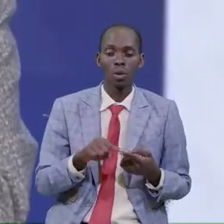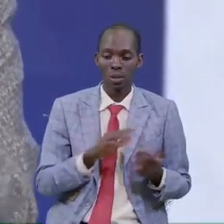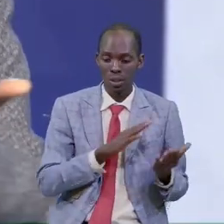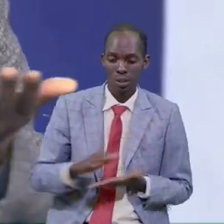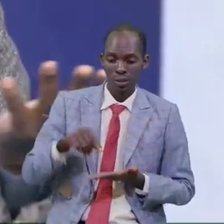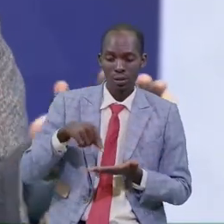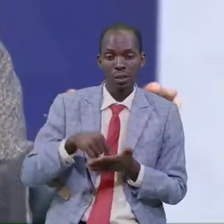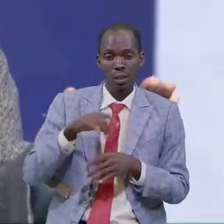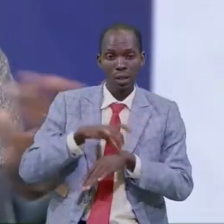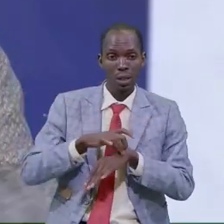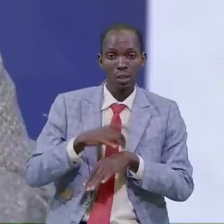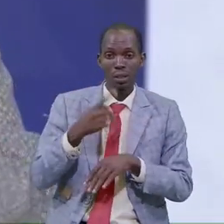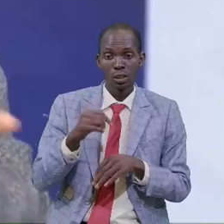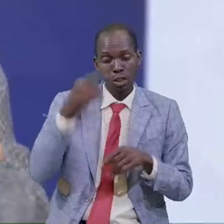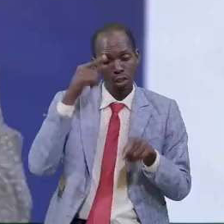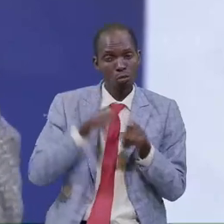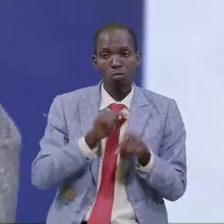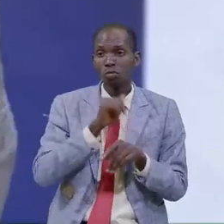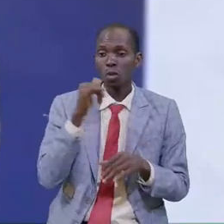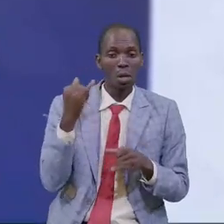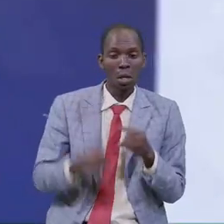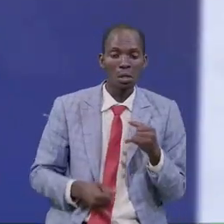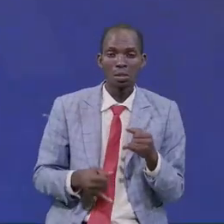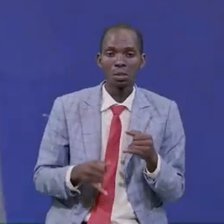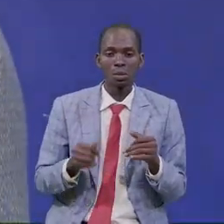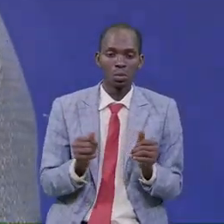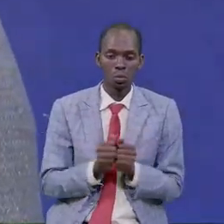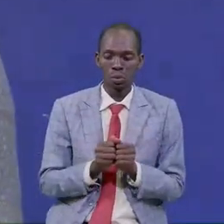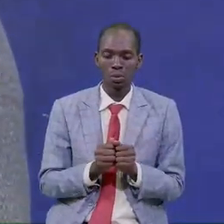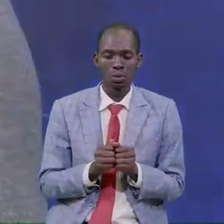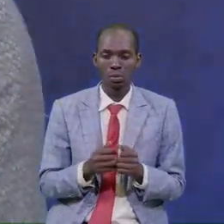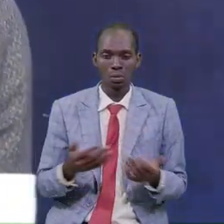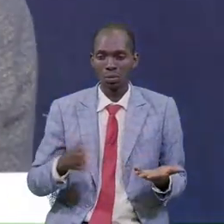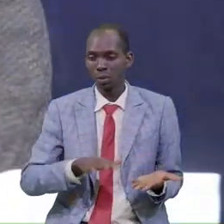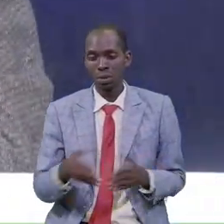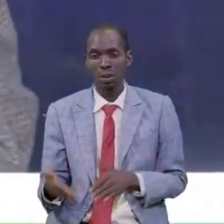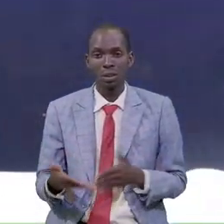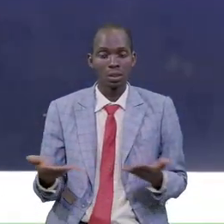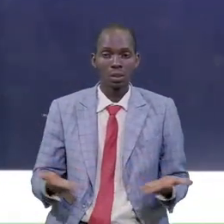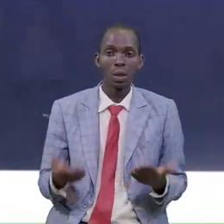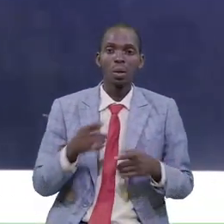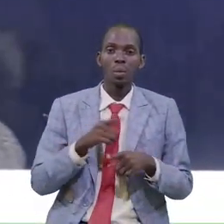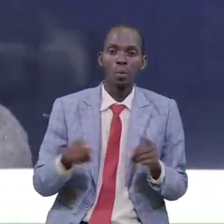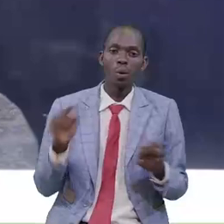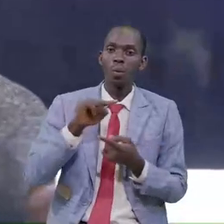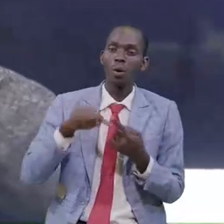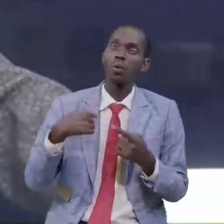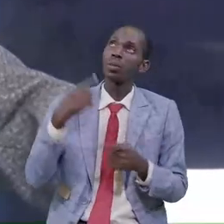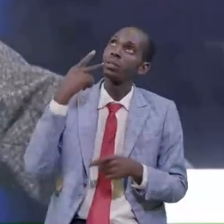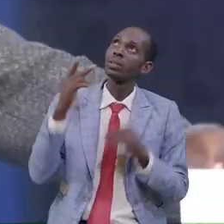end. We're now with him, is with us, we're with him, and we see Jesus, our Lord.